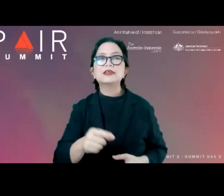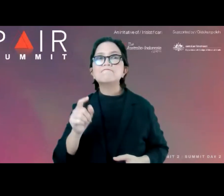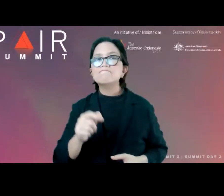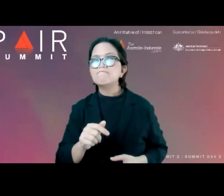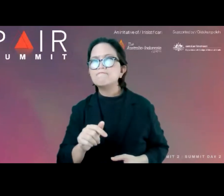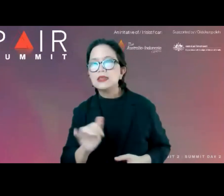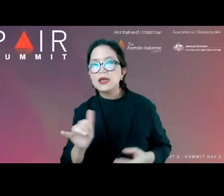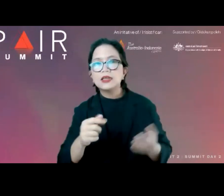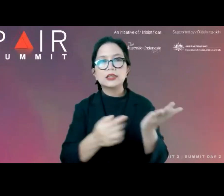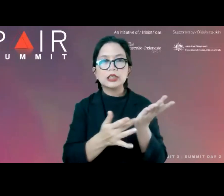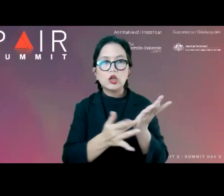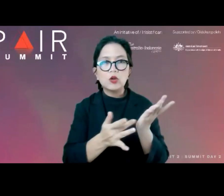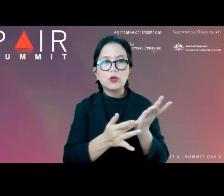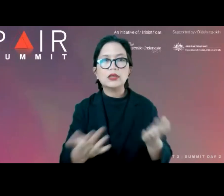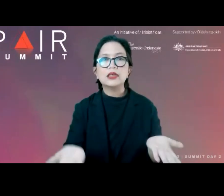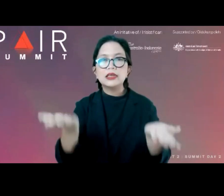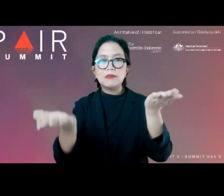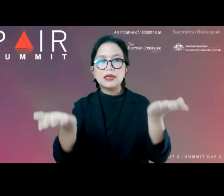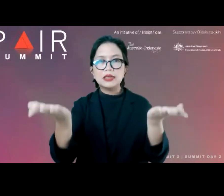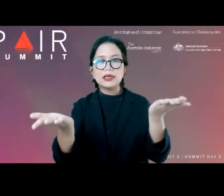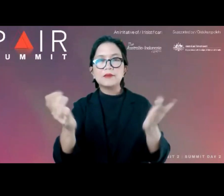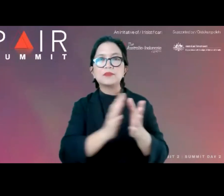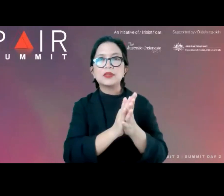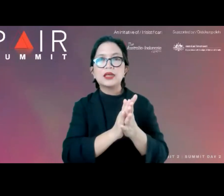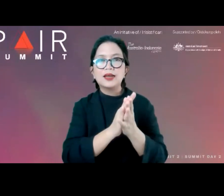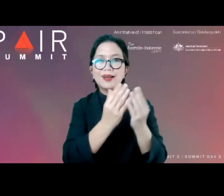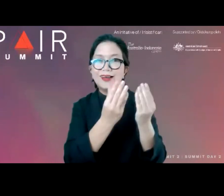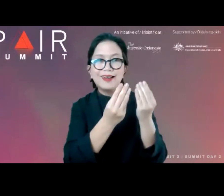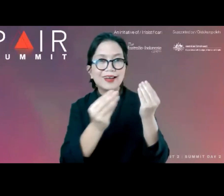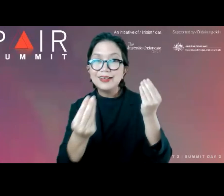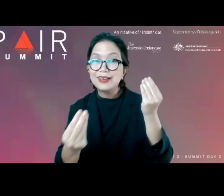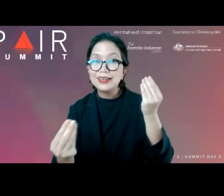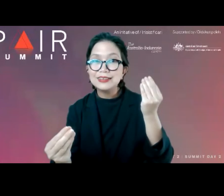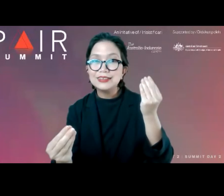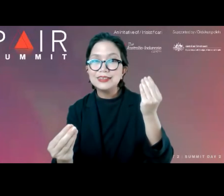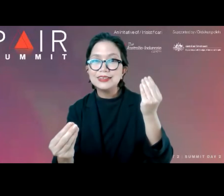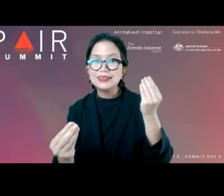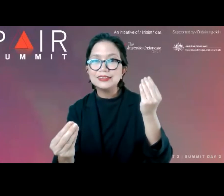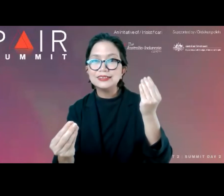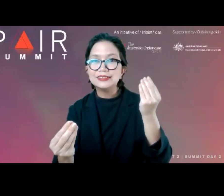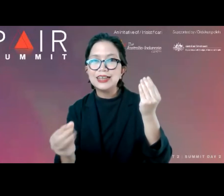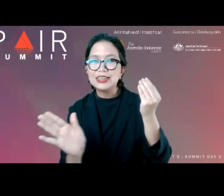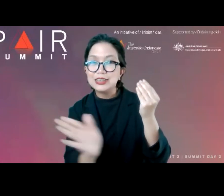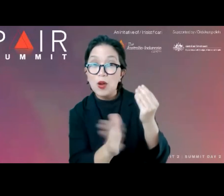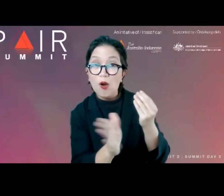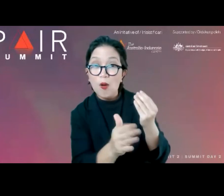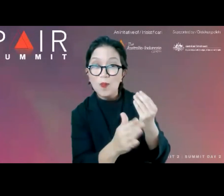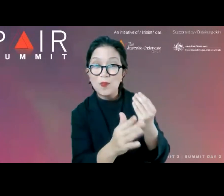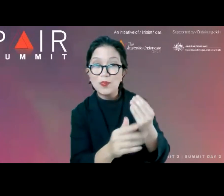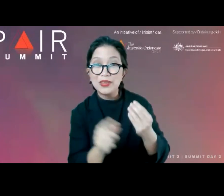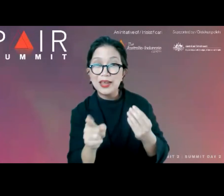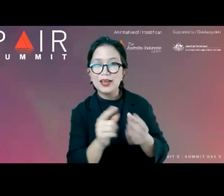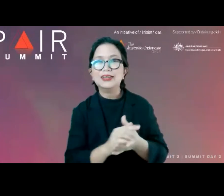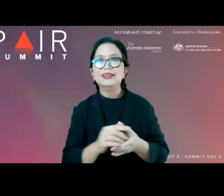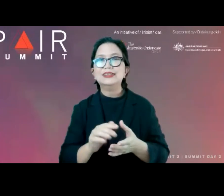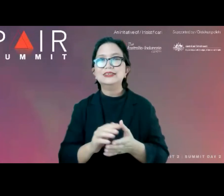would venture to say much more so than Australians in general. I think there is huge